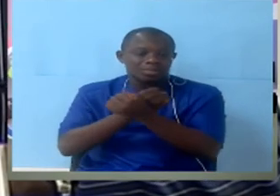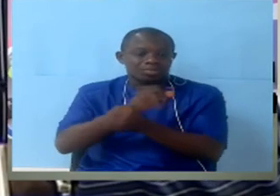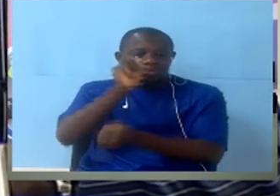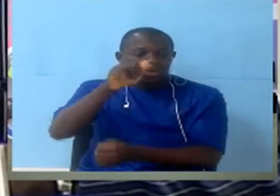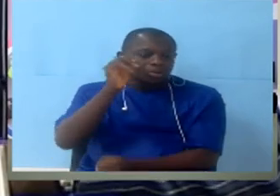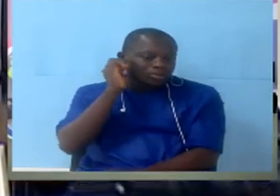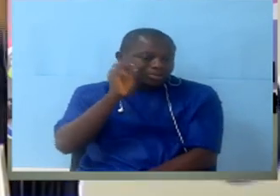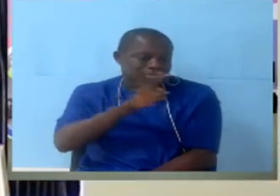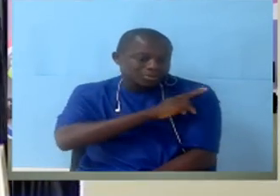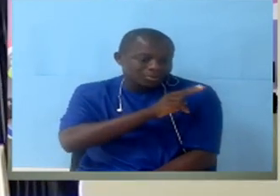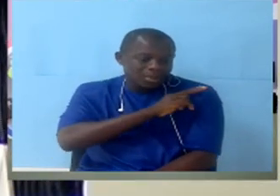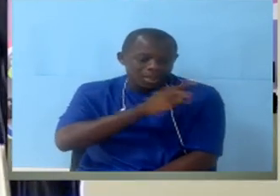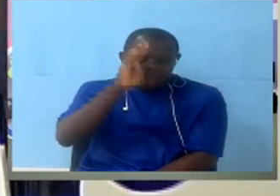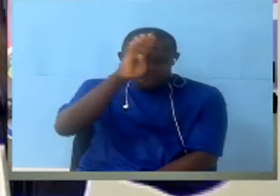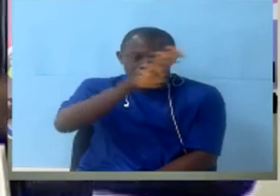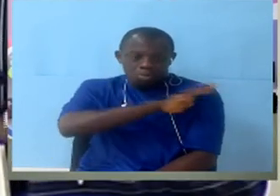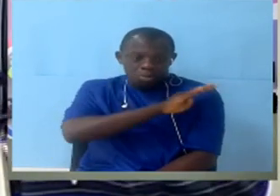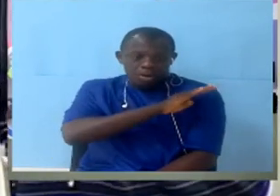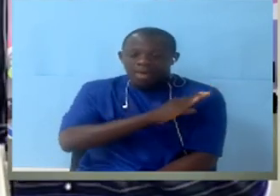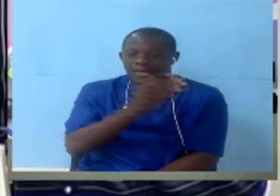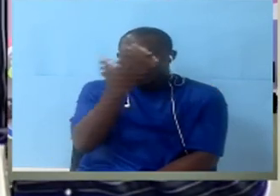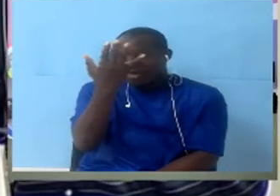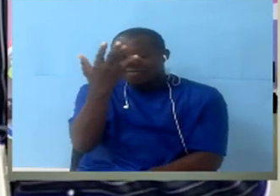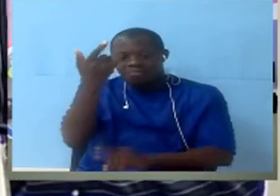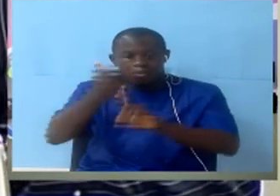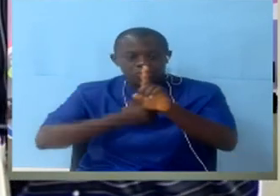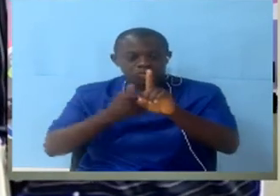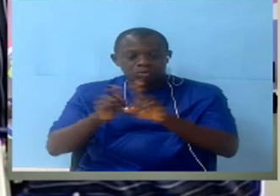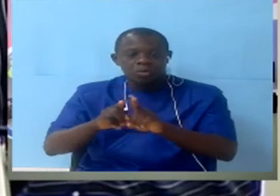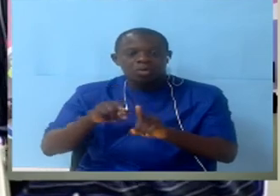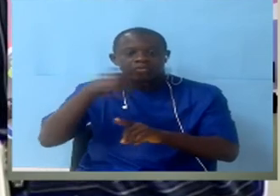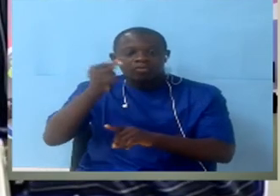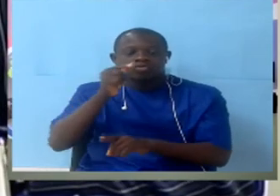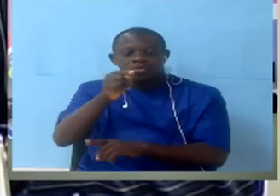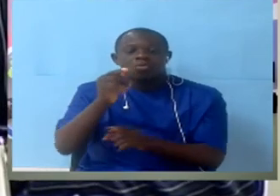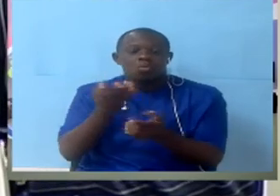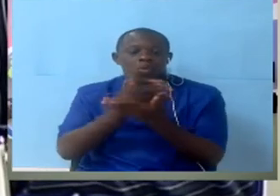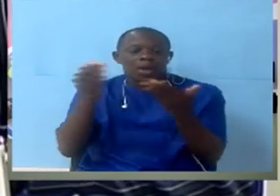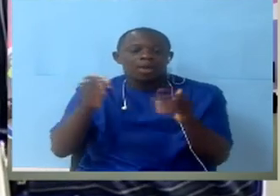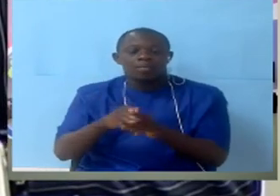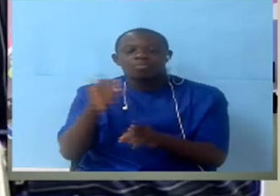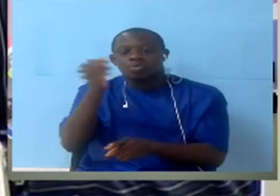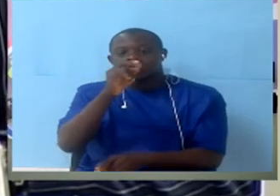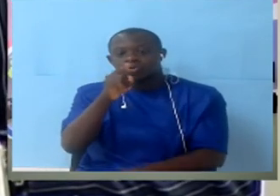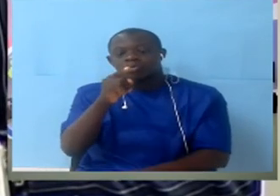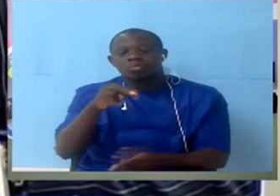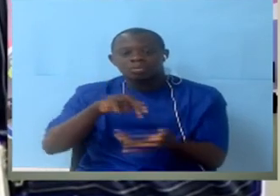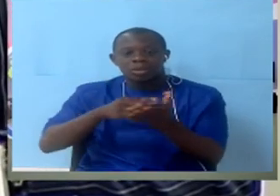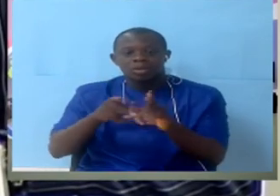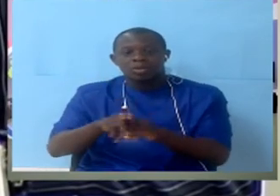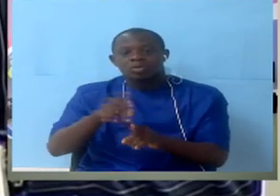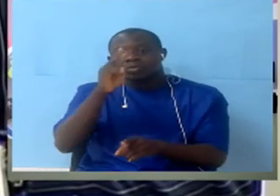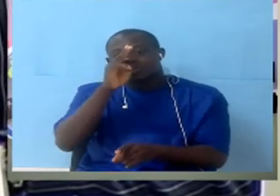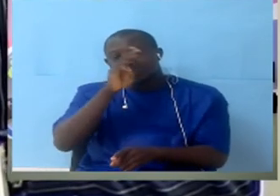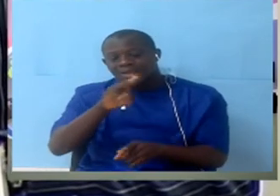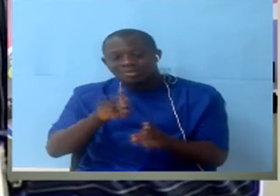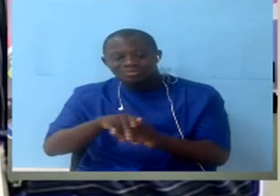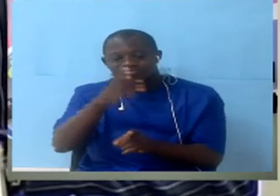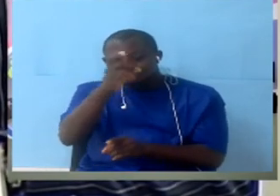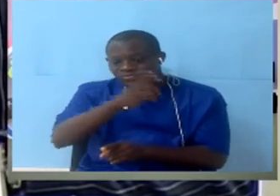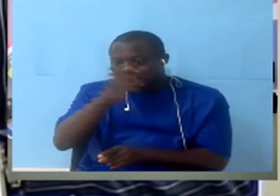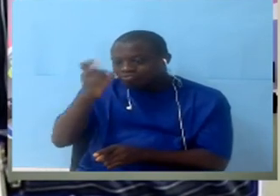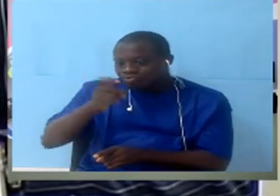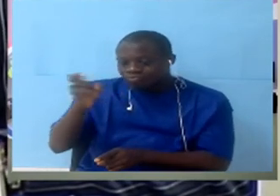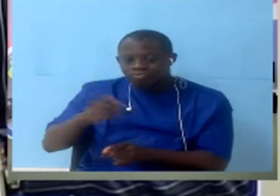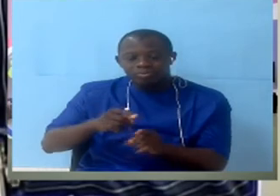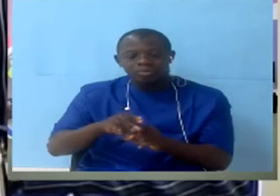for 5 months for you because you nicked or you are alleged to have nicked or stolen 4 sheep